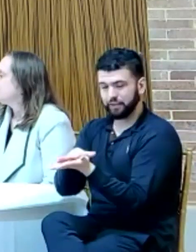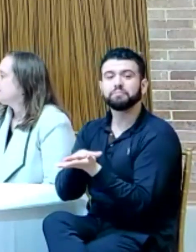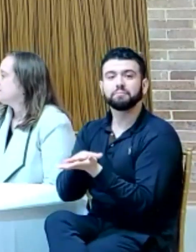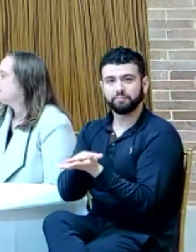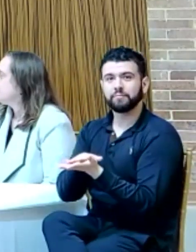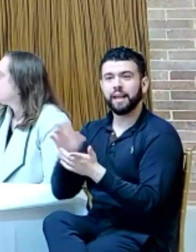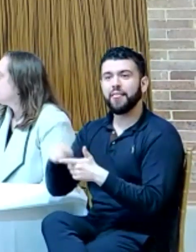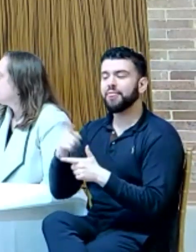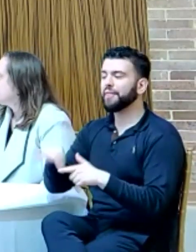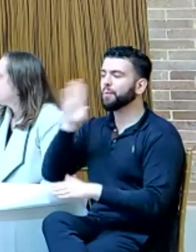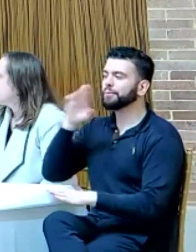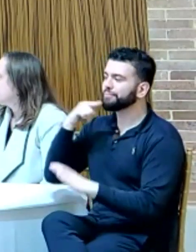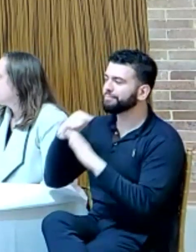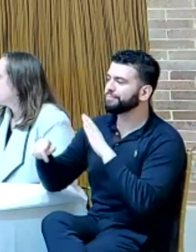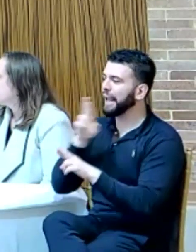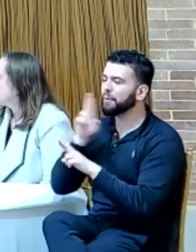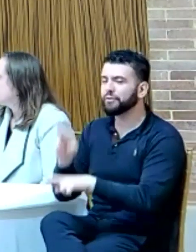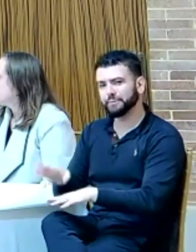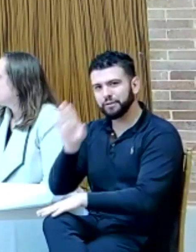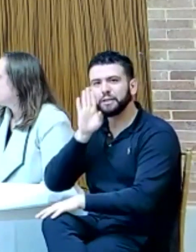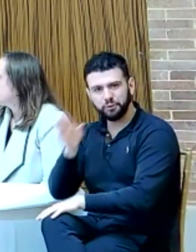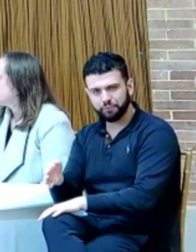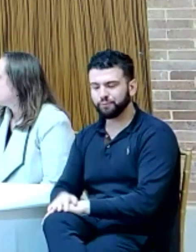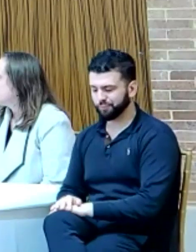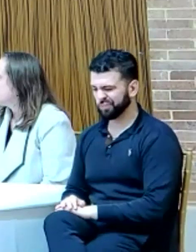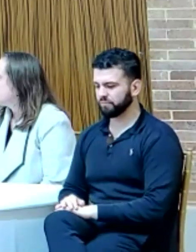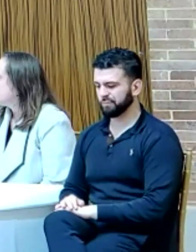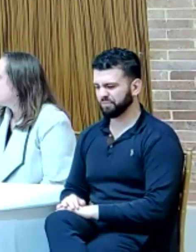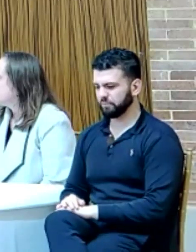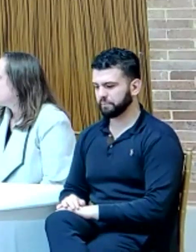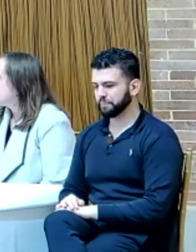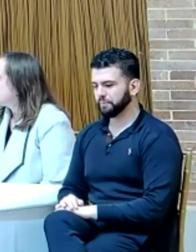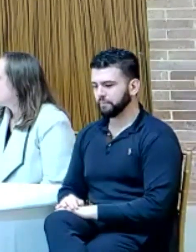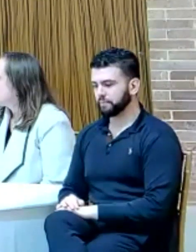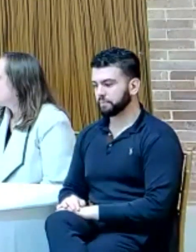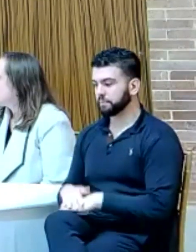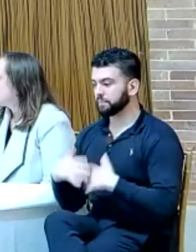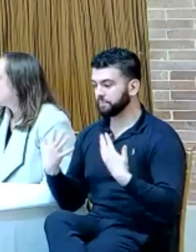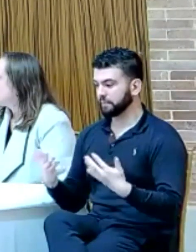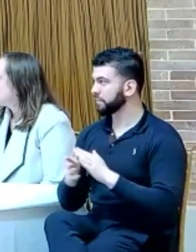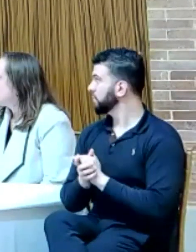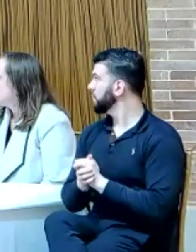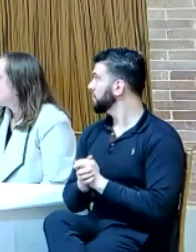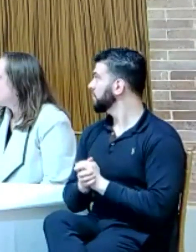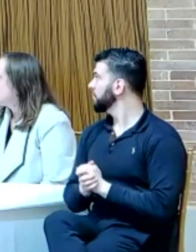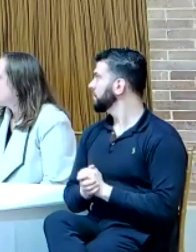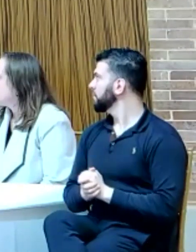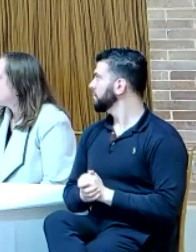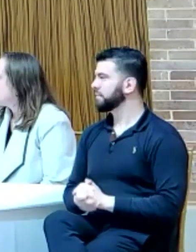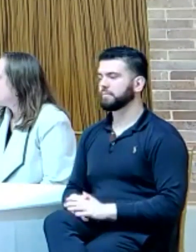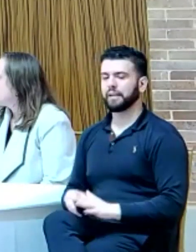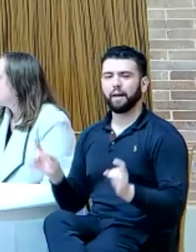then you'll get an email response in the future all right so I'm not good at standing at